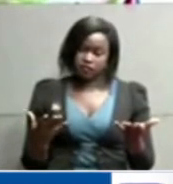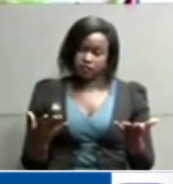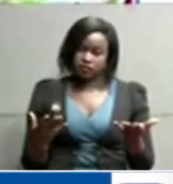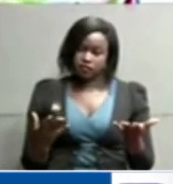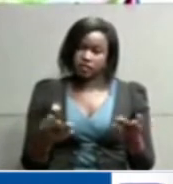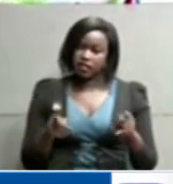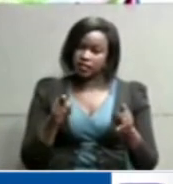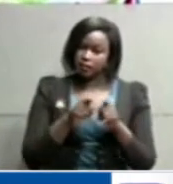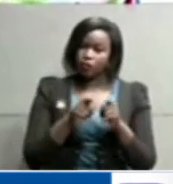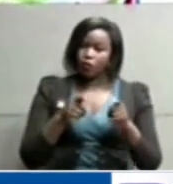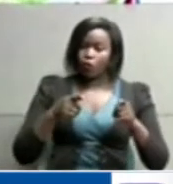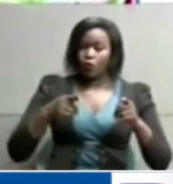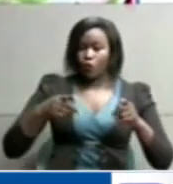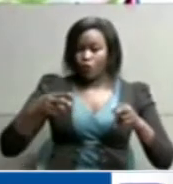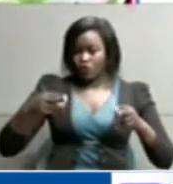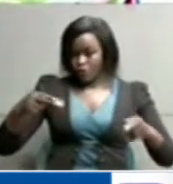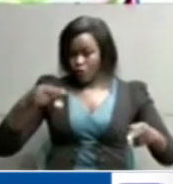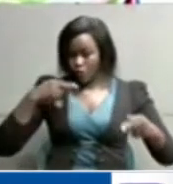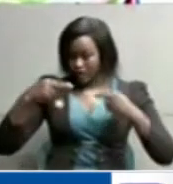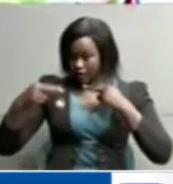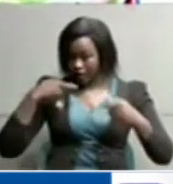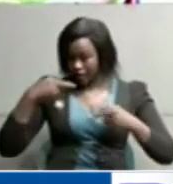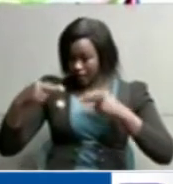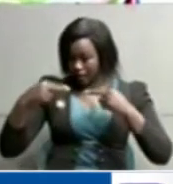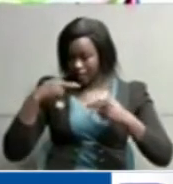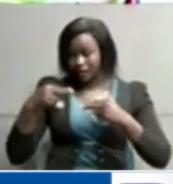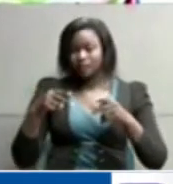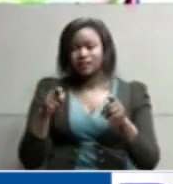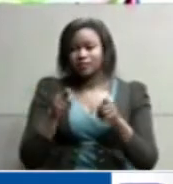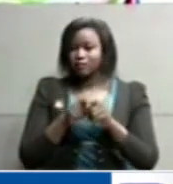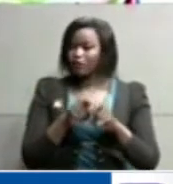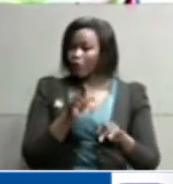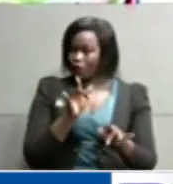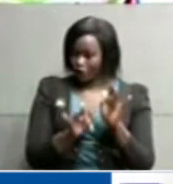and hotels, and offices.